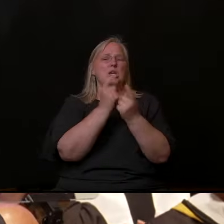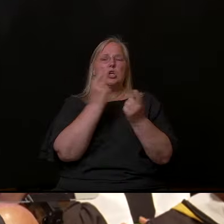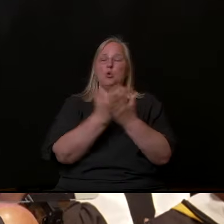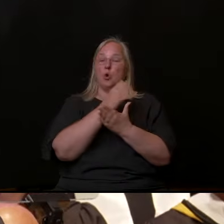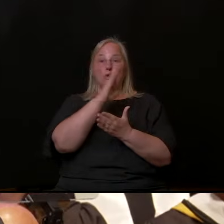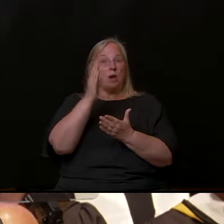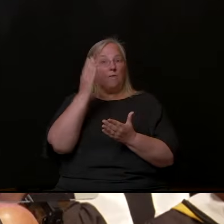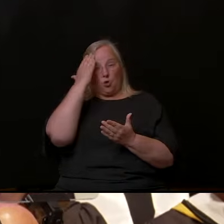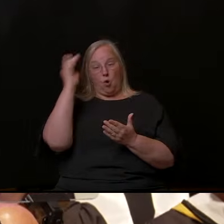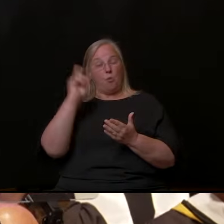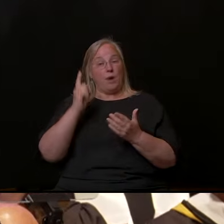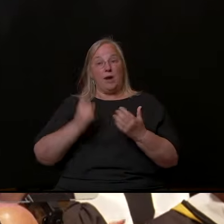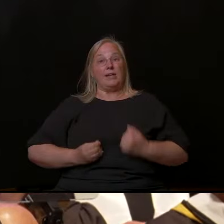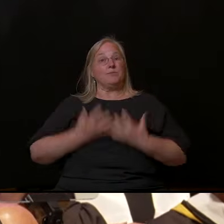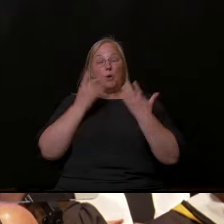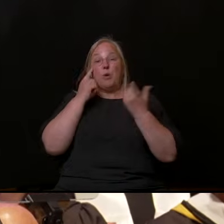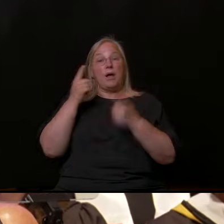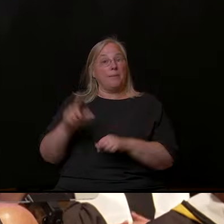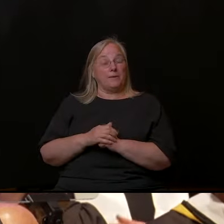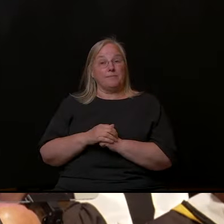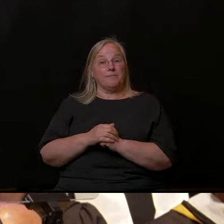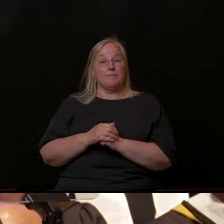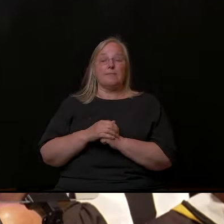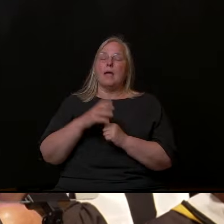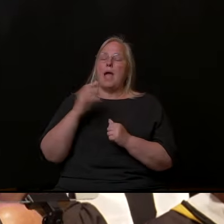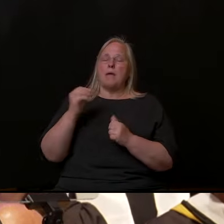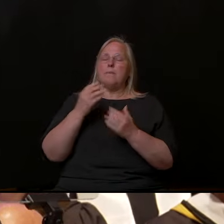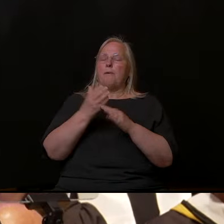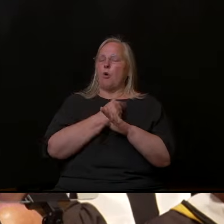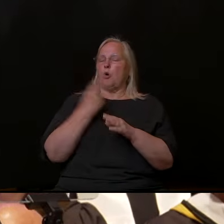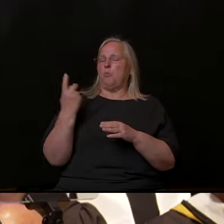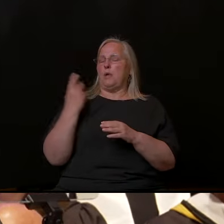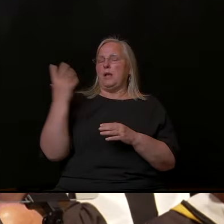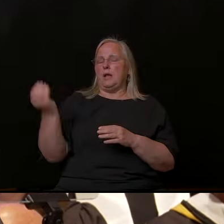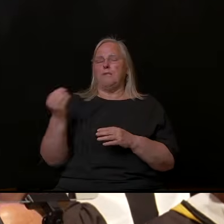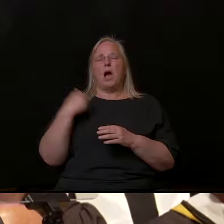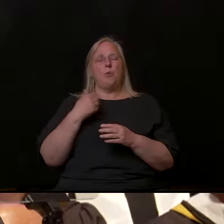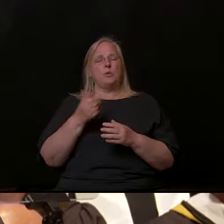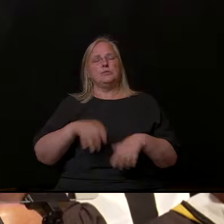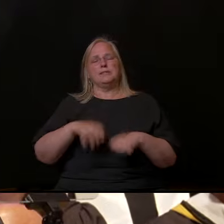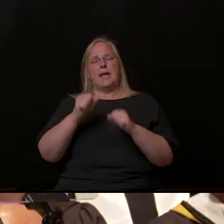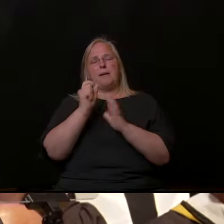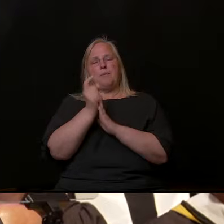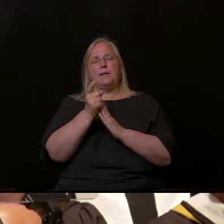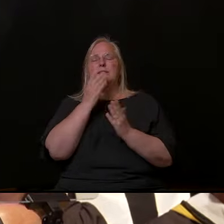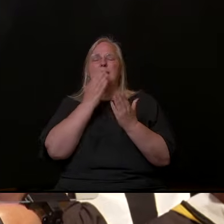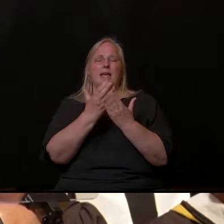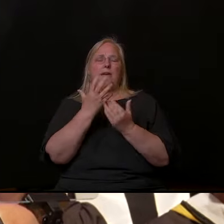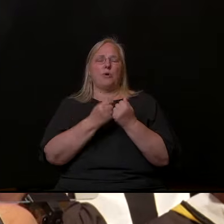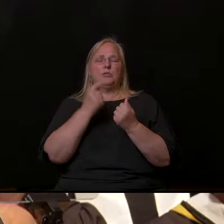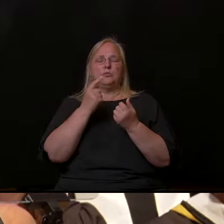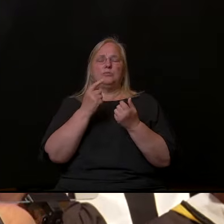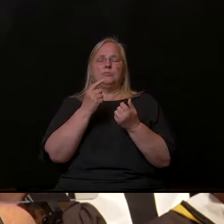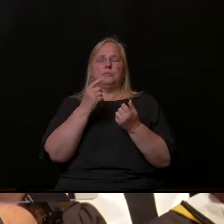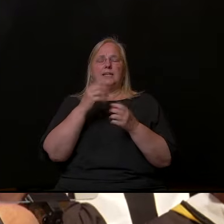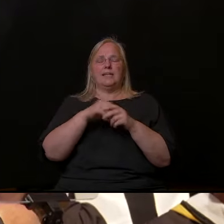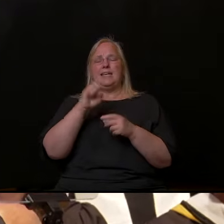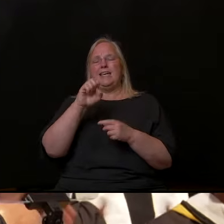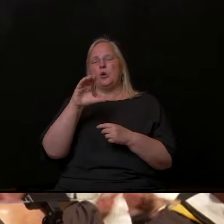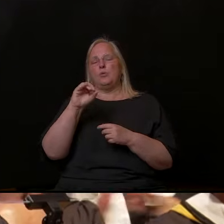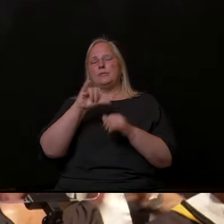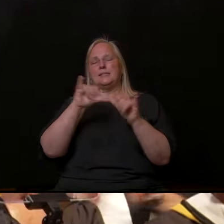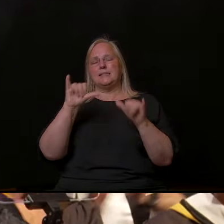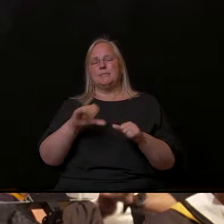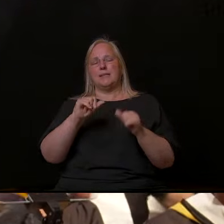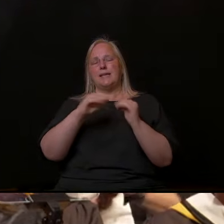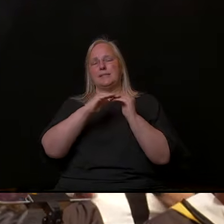from. Before we go, I also want to take a moment to thank everyone in the Ecosystem Sustainability and Justice Department. Hi,